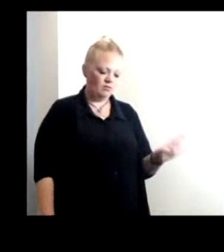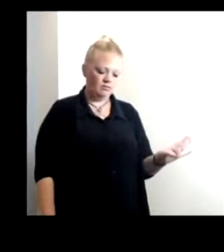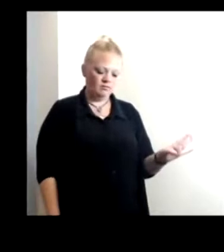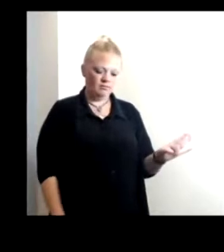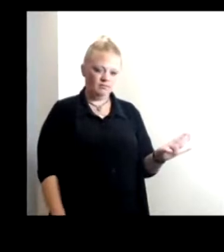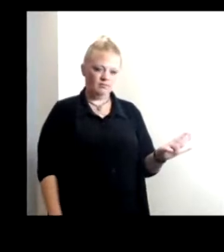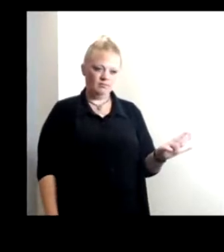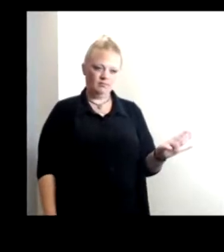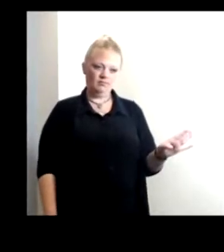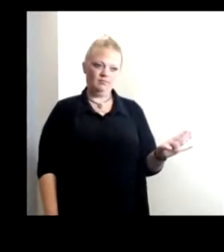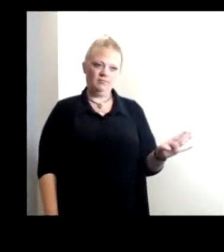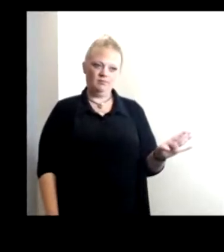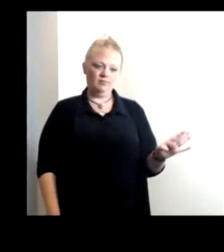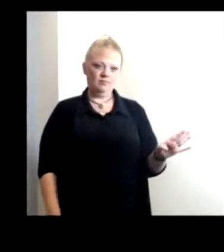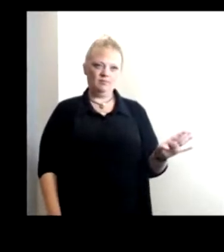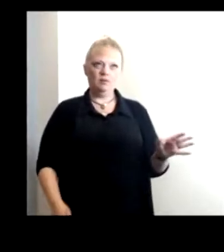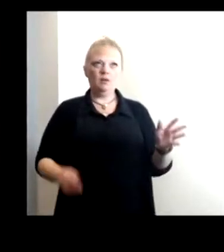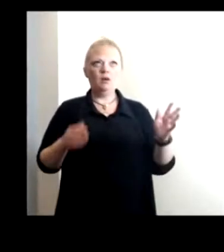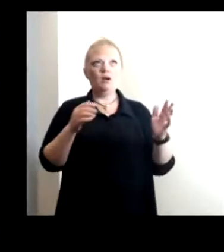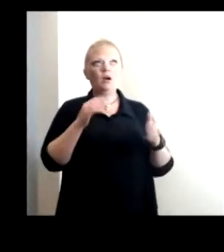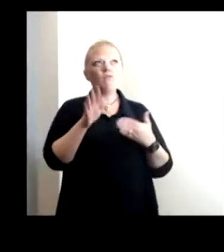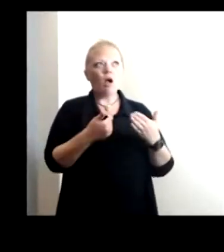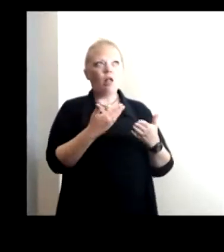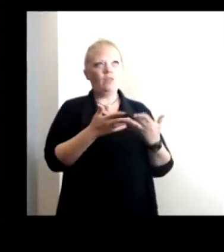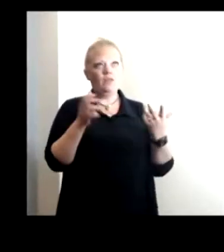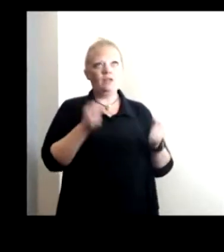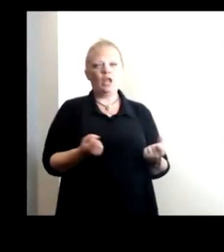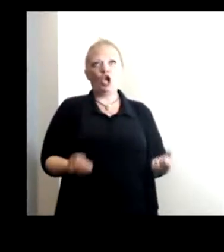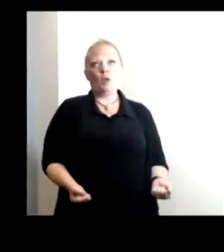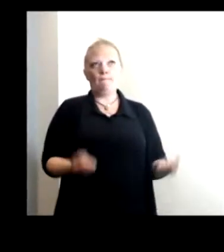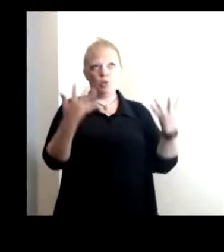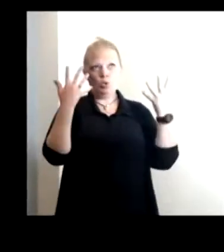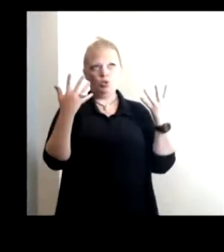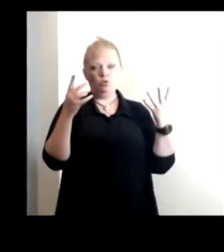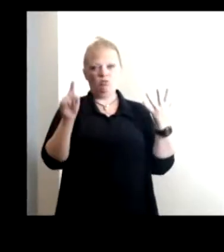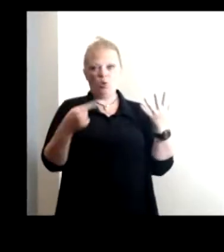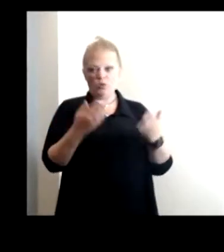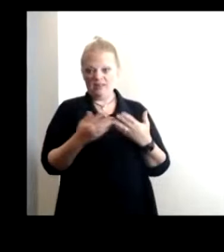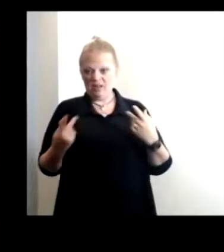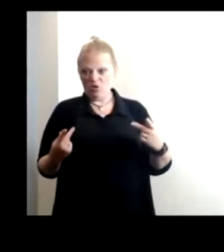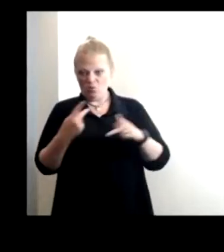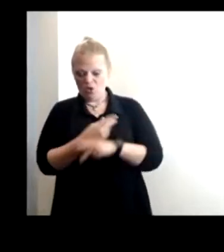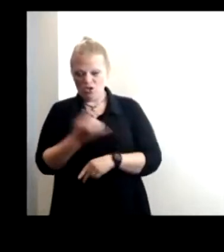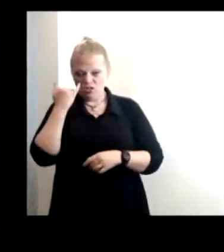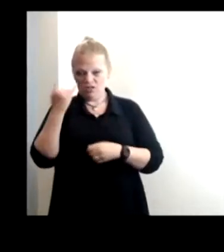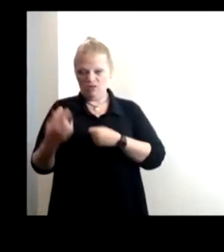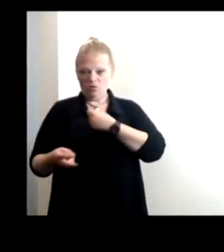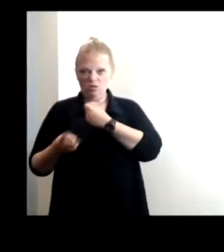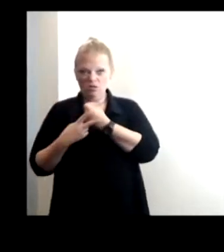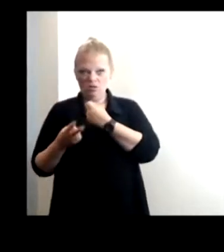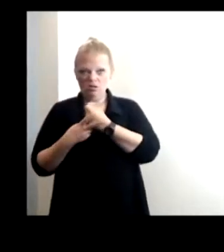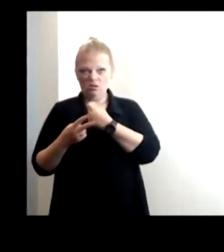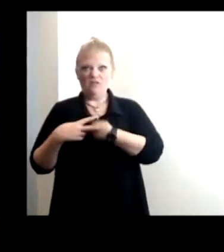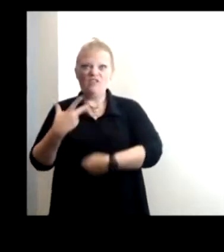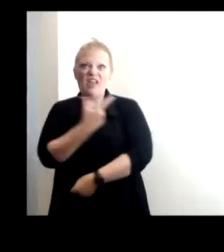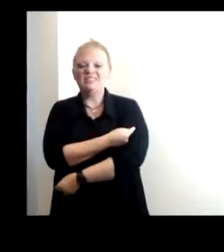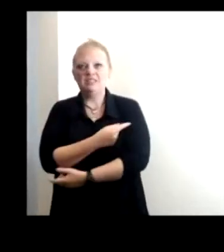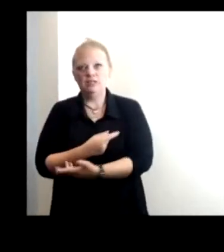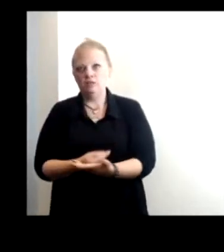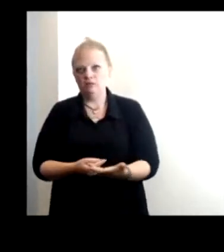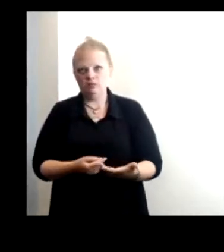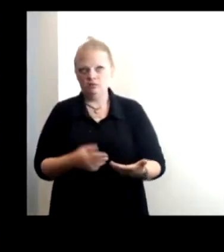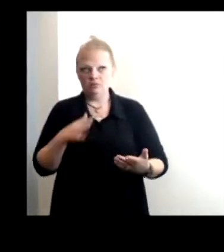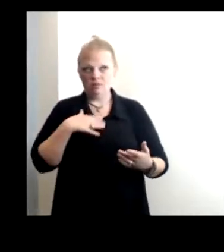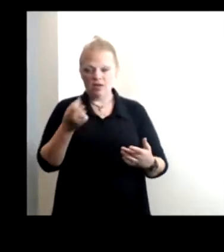"You just, of all the things to burn down, the only thing that would have been worse is if it was a stockpile of COVID-19 vaccine." And